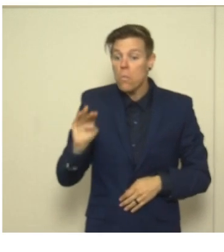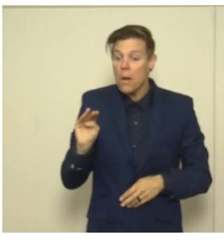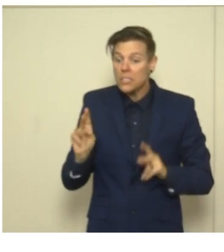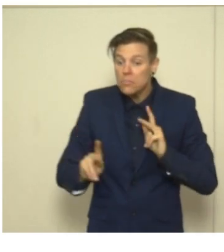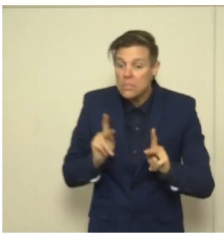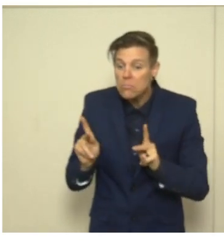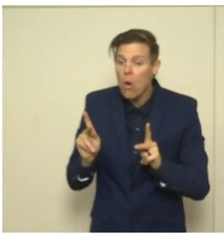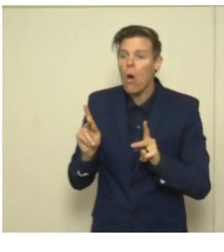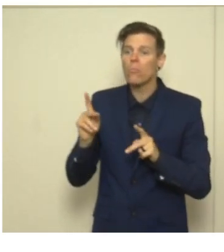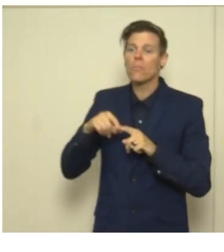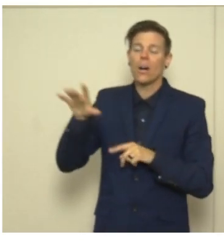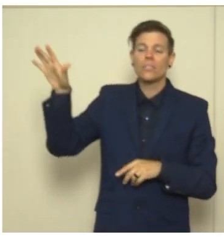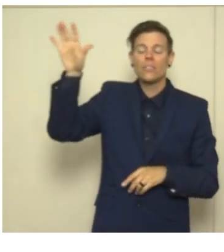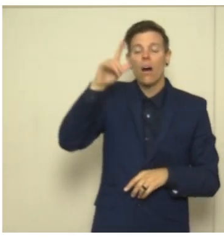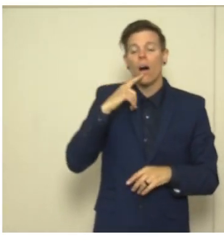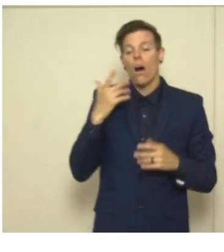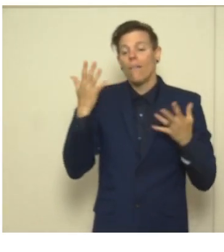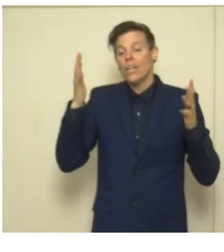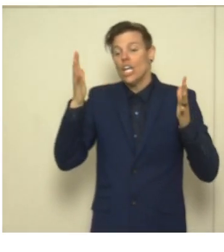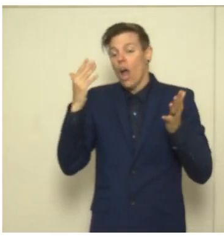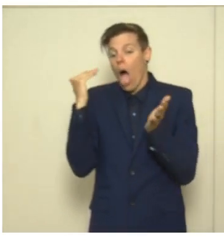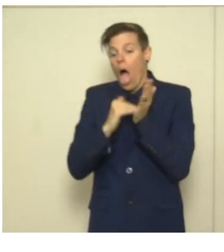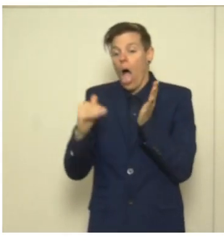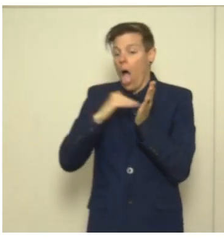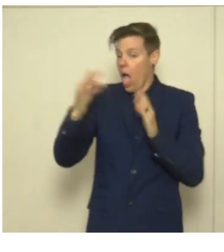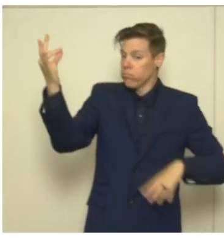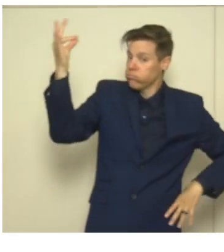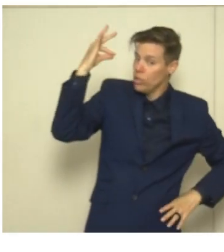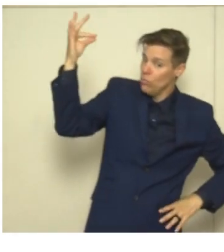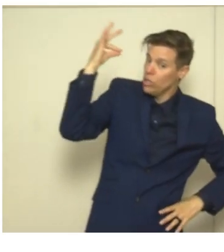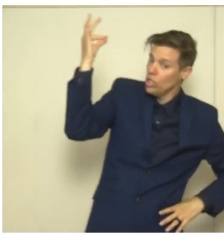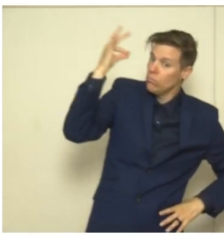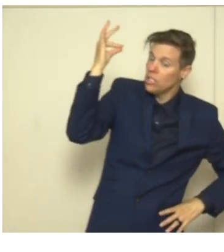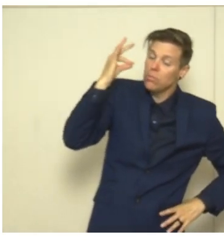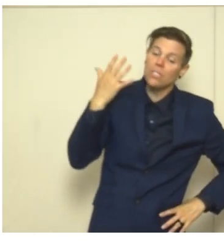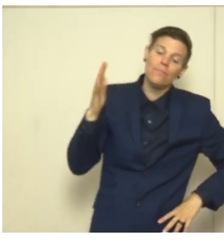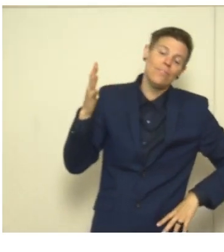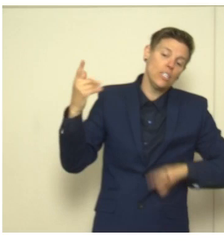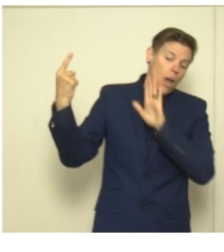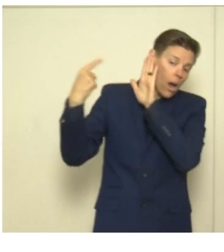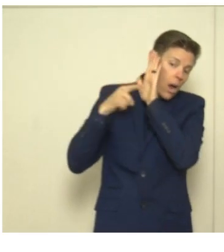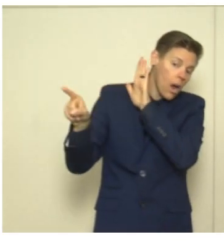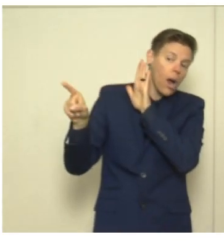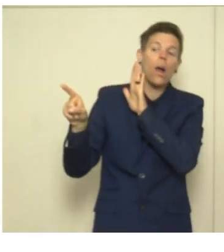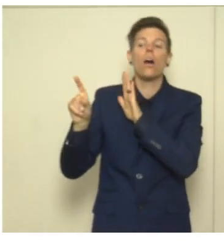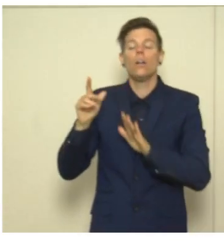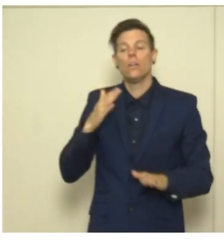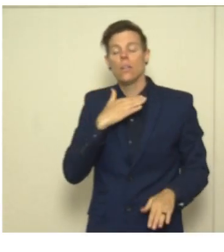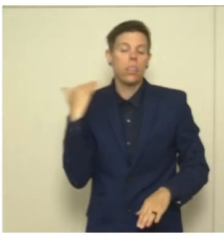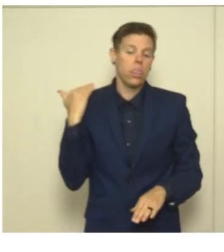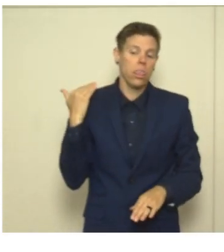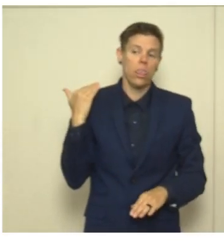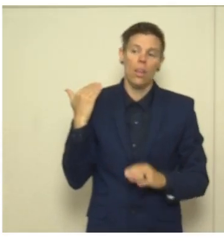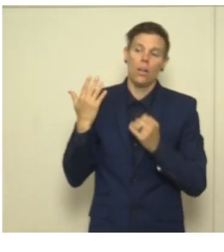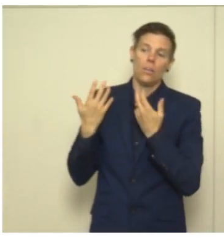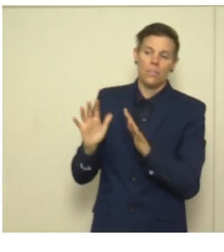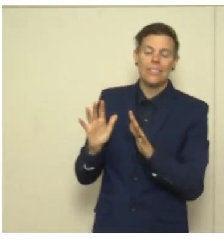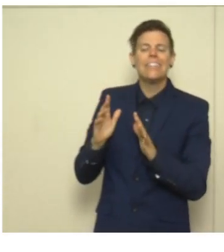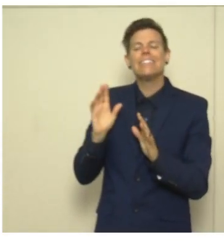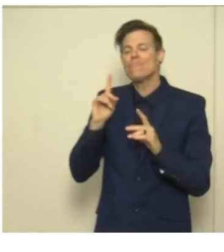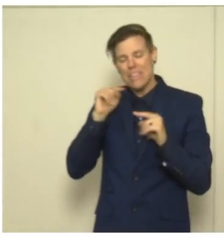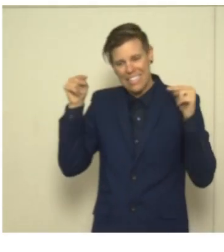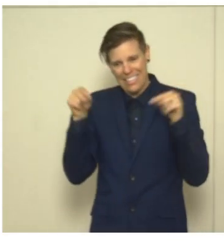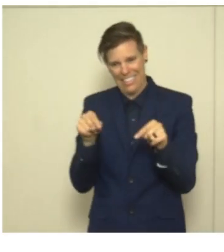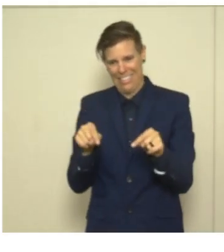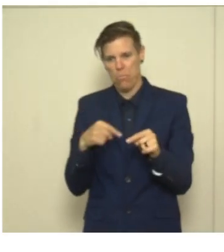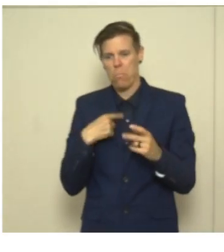reminder. Please help your businesses and your New Mexico small businesses in particular. They need your help to